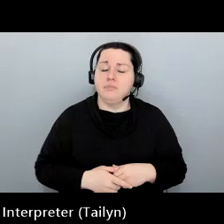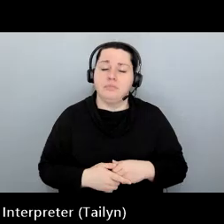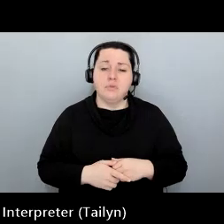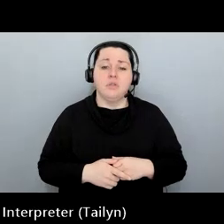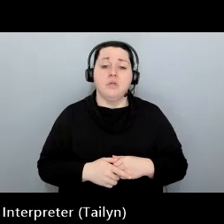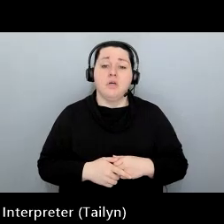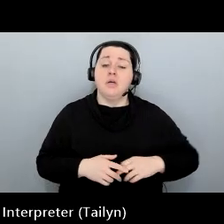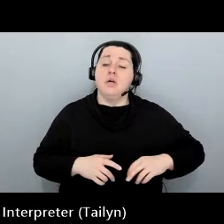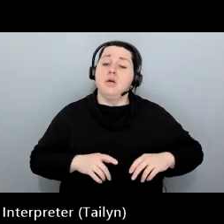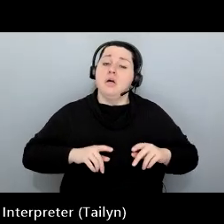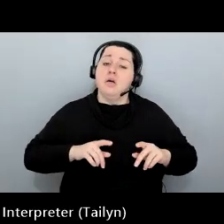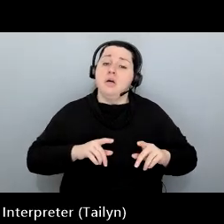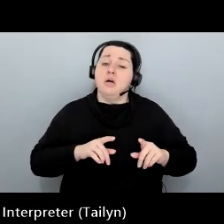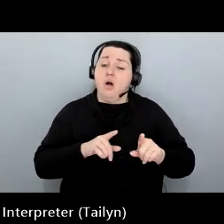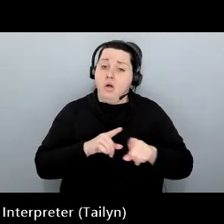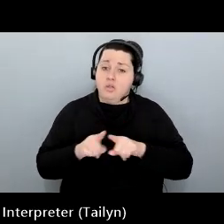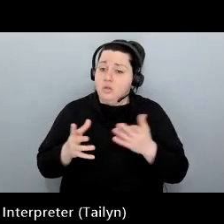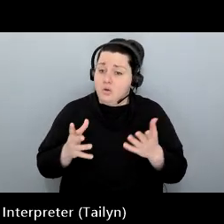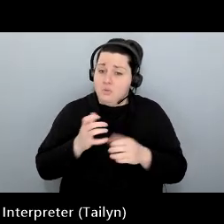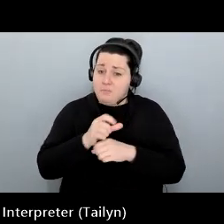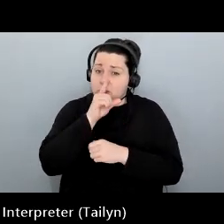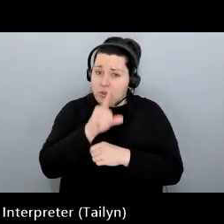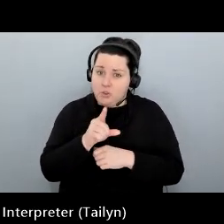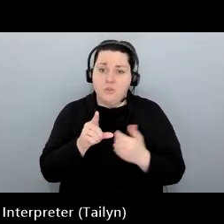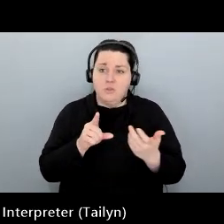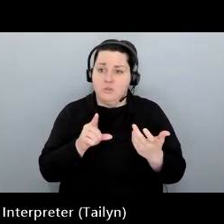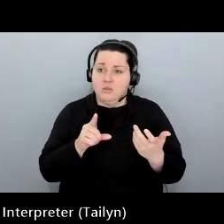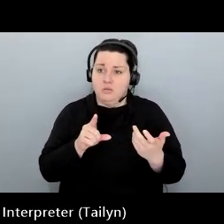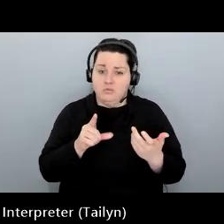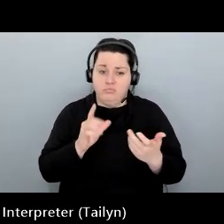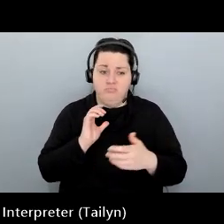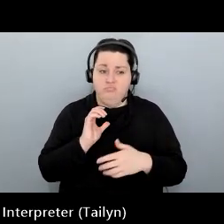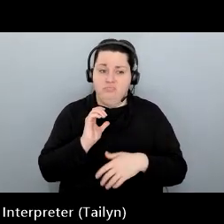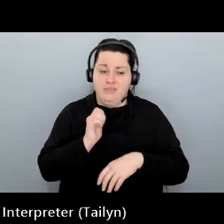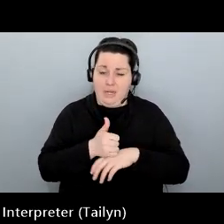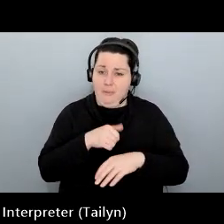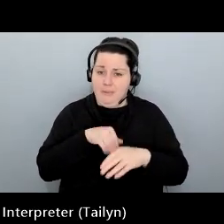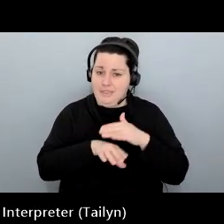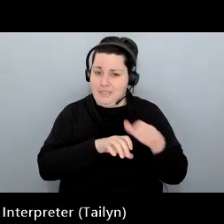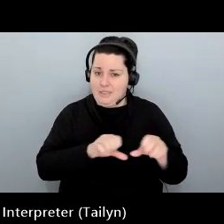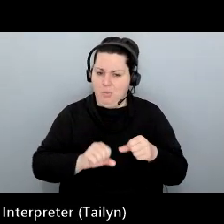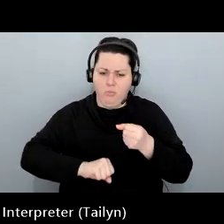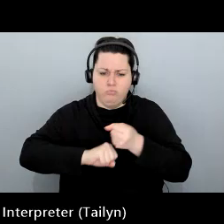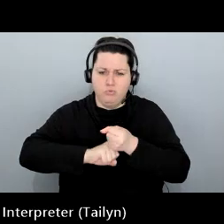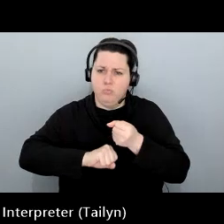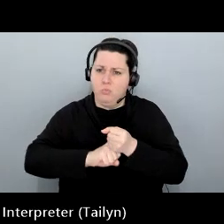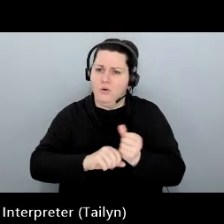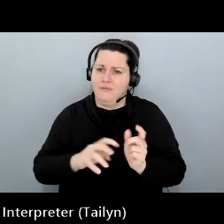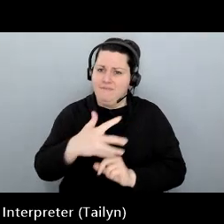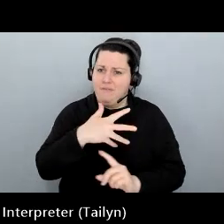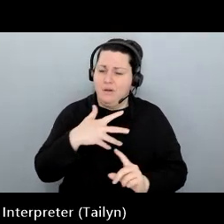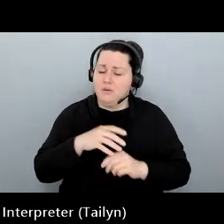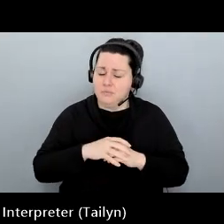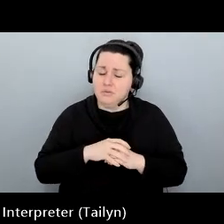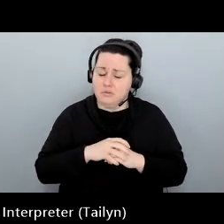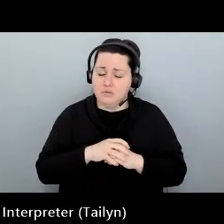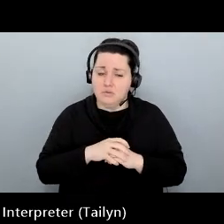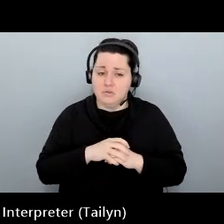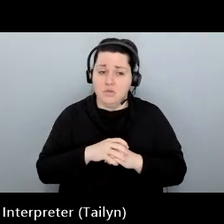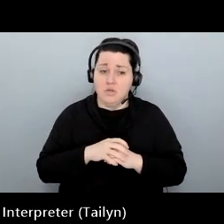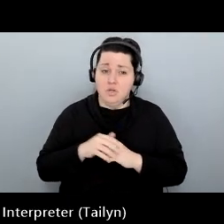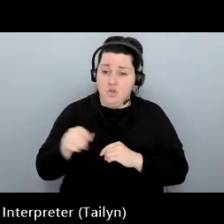But also, we want to make sure that we're creating an accessible and a supportive environment where you as an